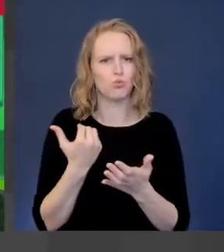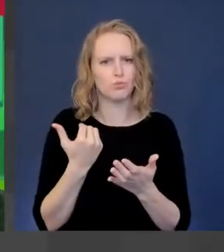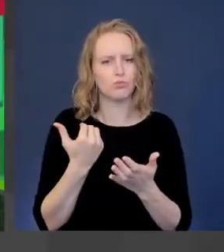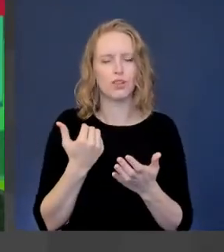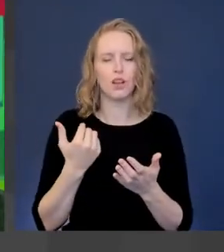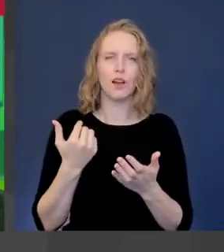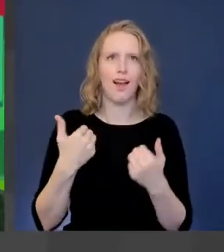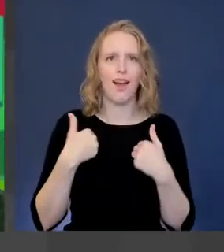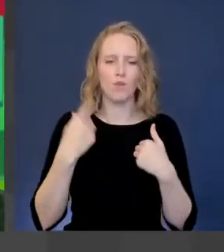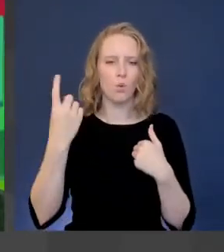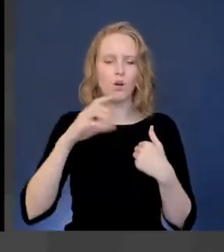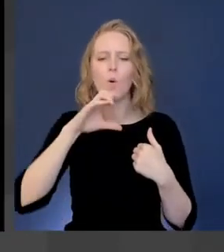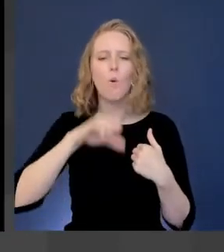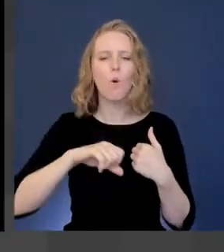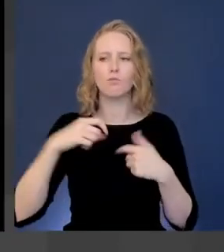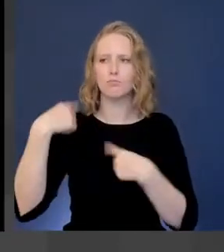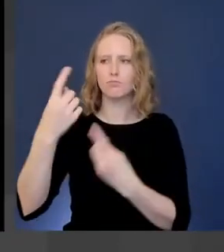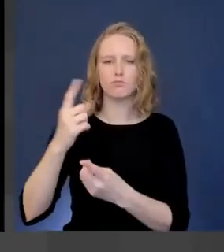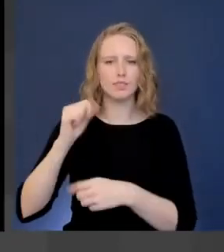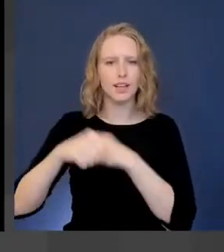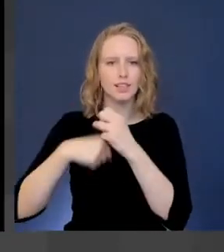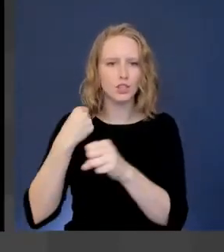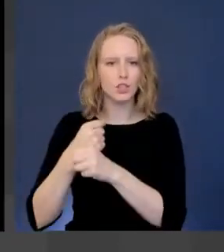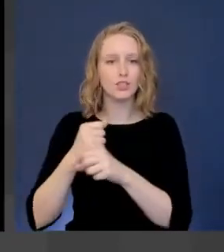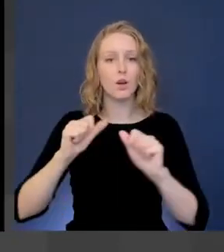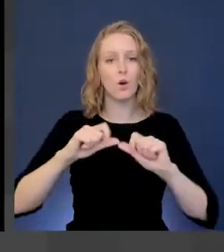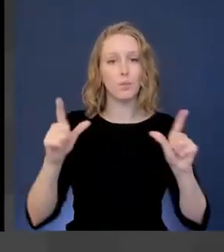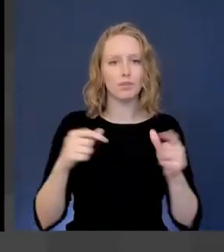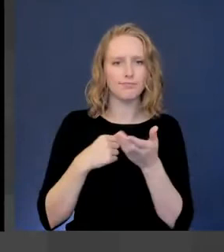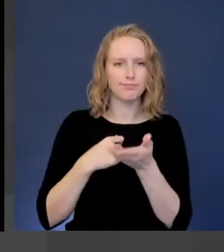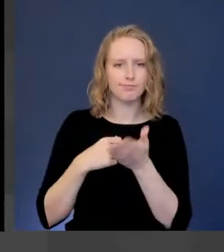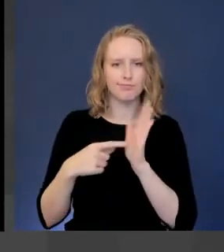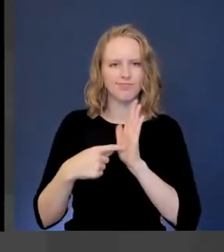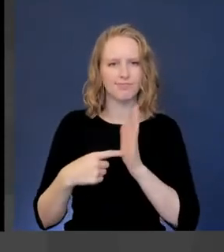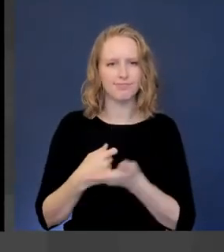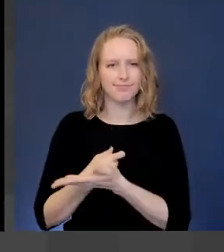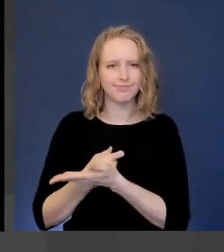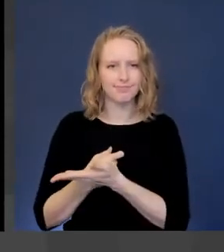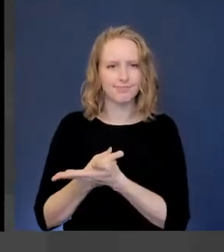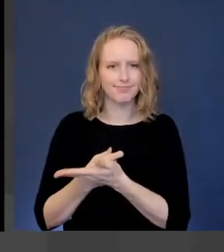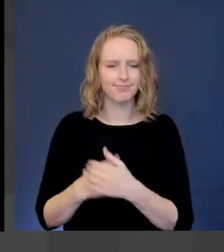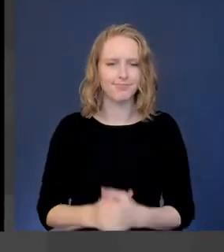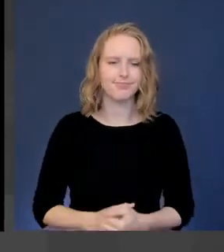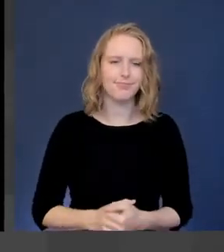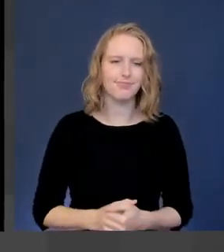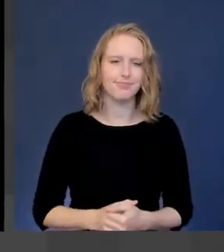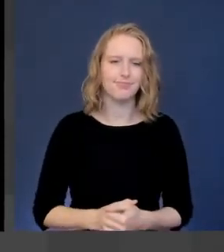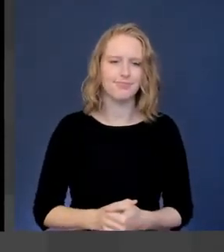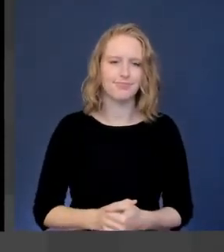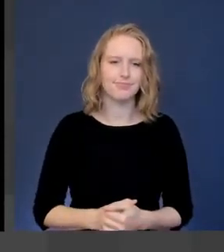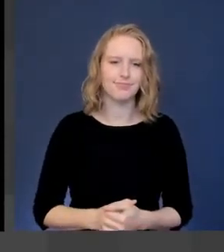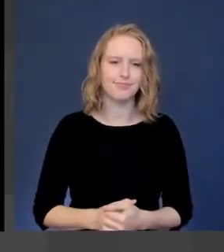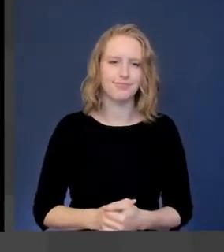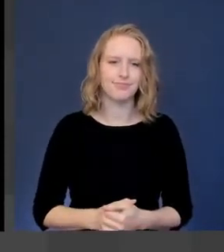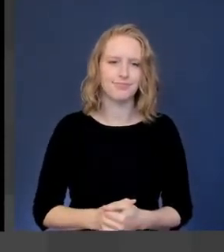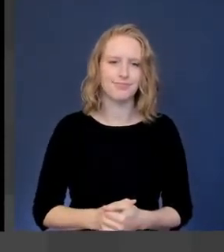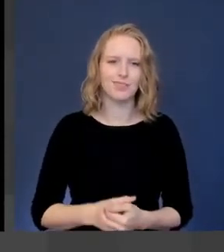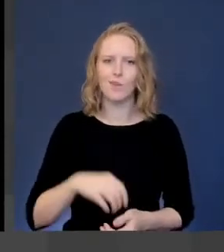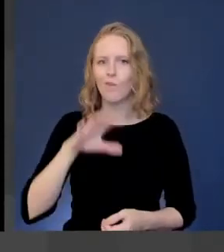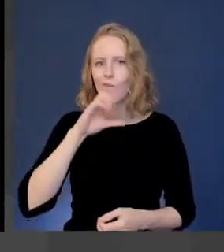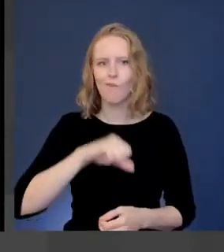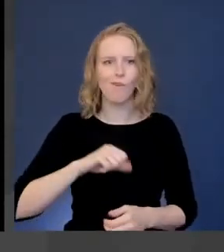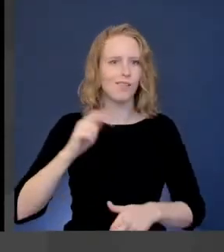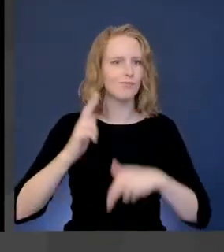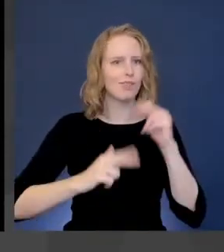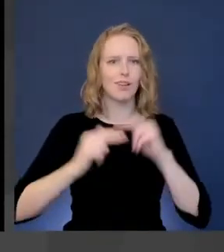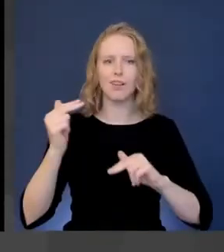for 10 years, playing with friends and family. And let's take a look. So there it is, all the old stuff we built 10 years ago.